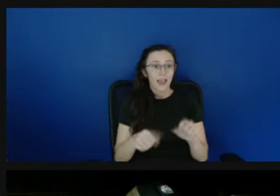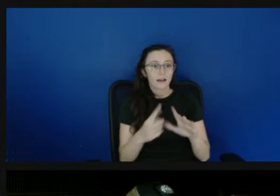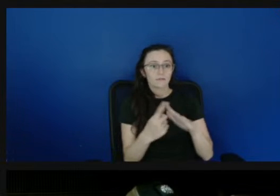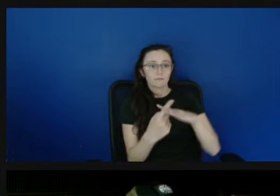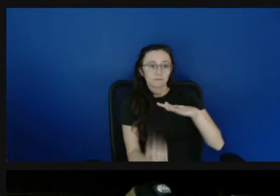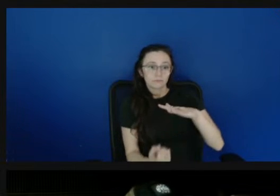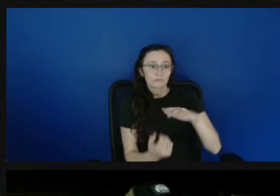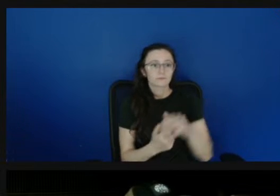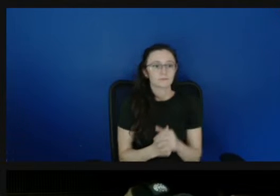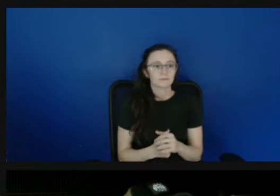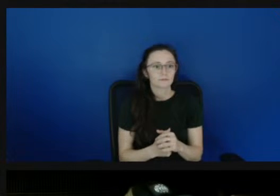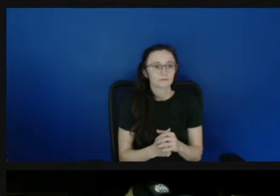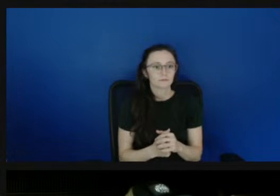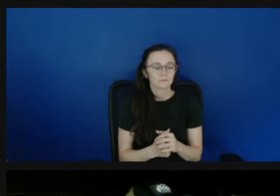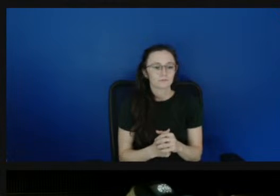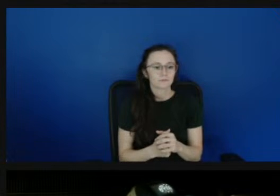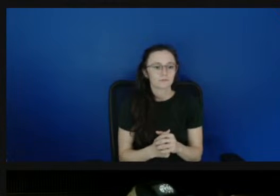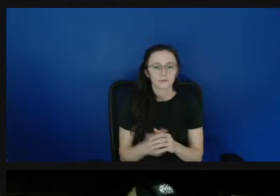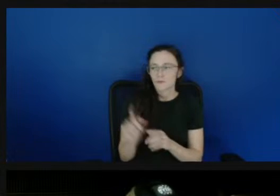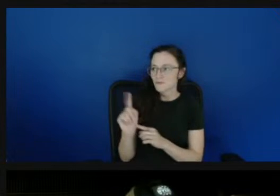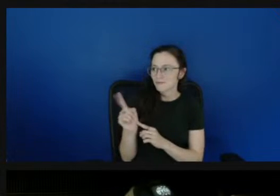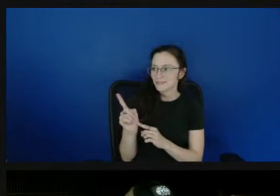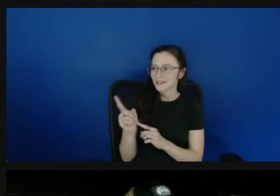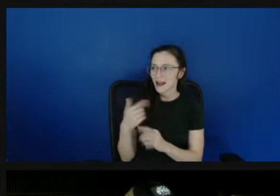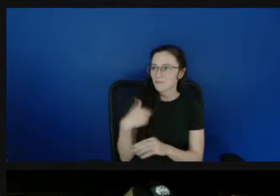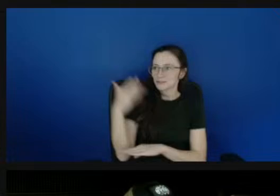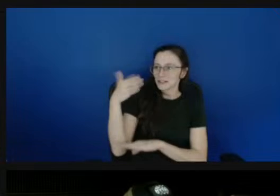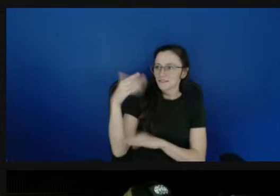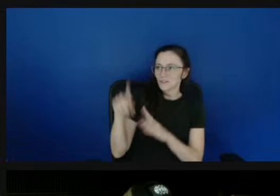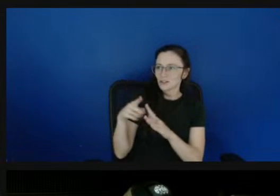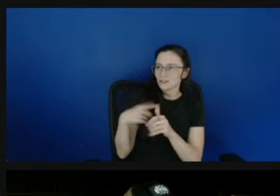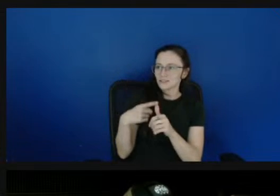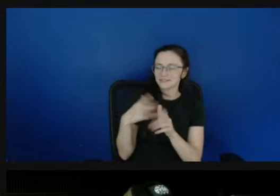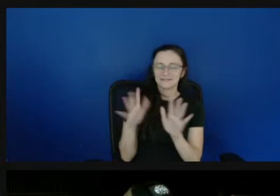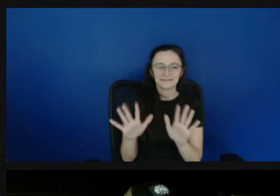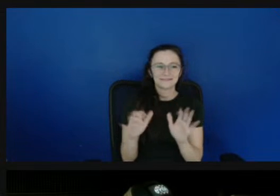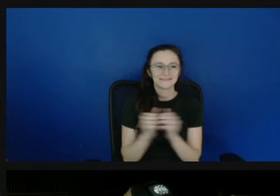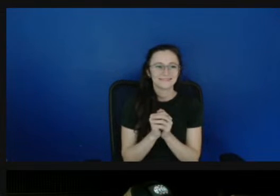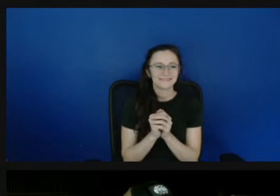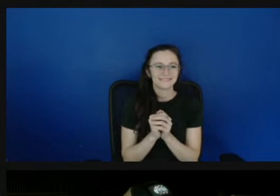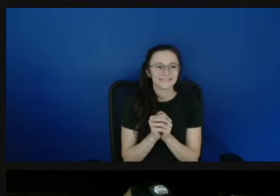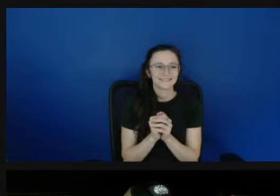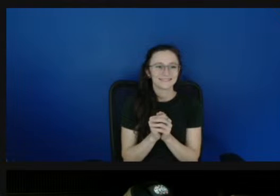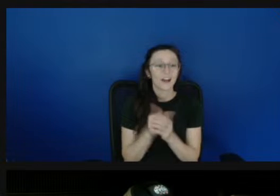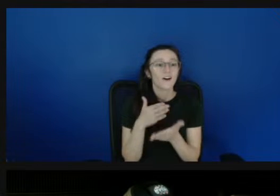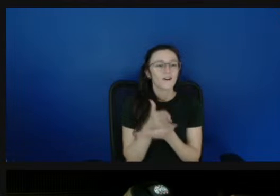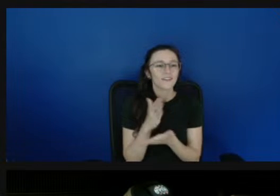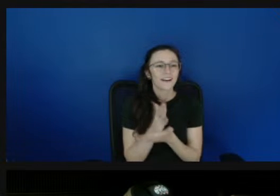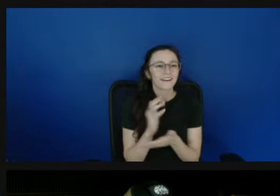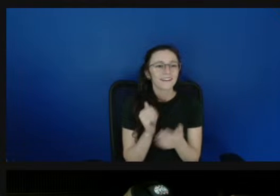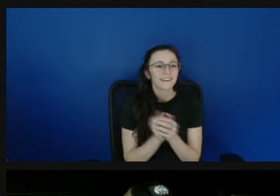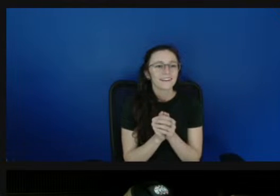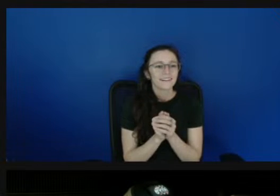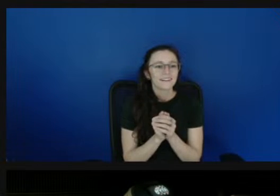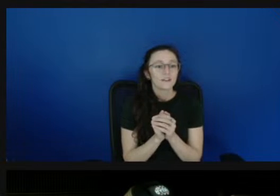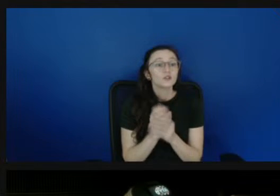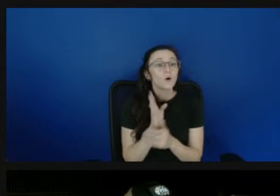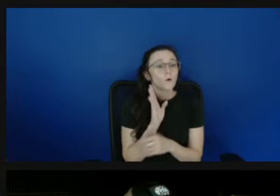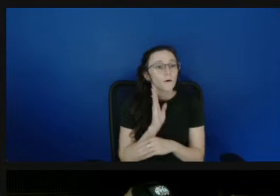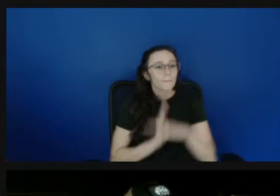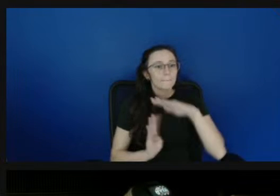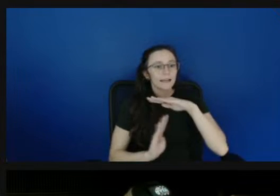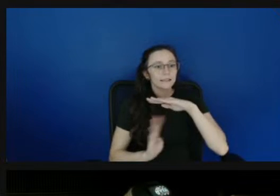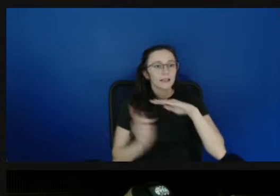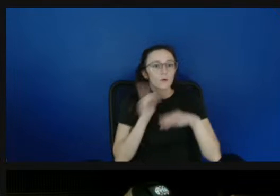Well, hold on. I'm presenting the thing here first. Okay. So all right, this is what we're going to basically do is go